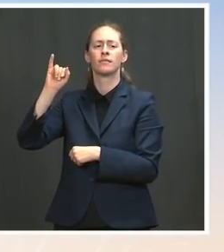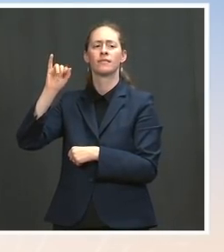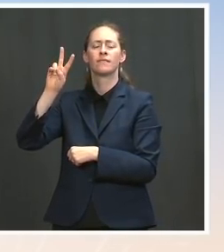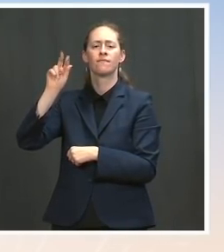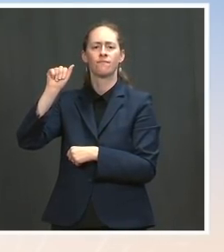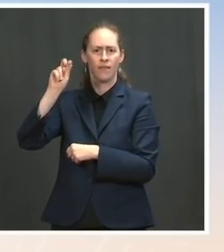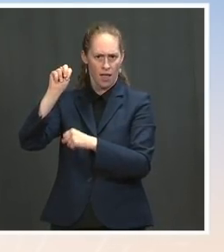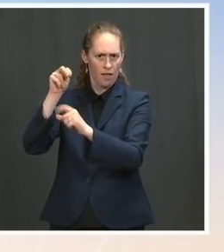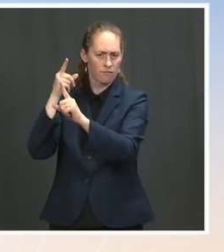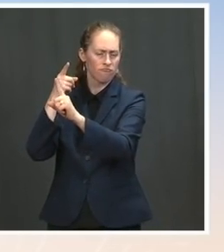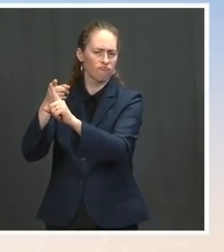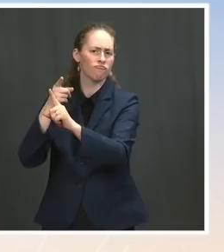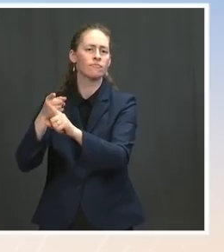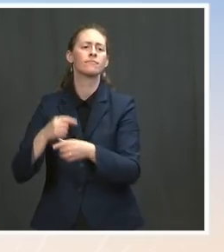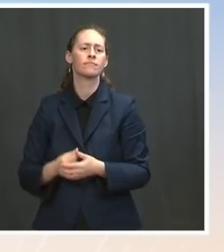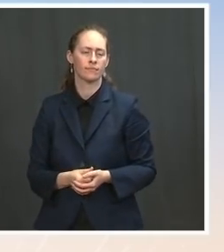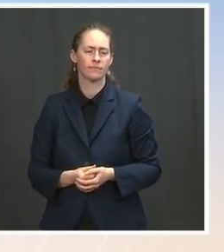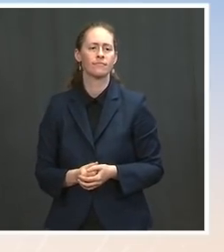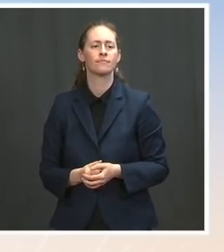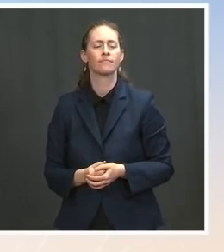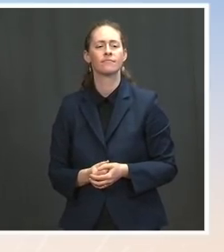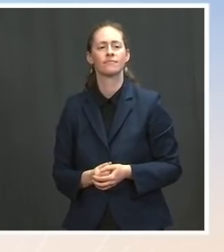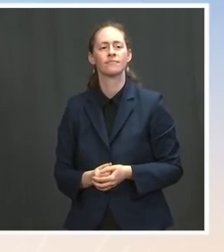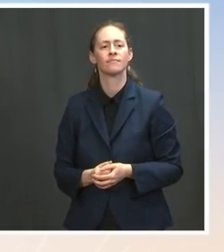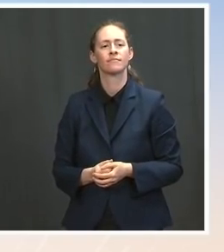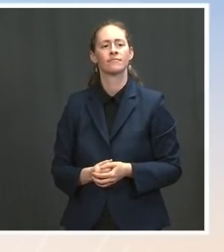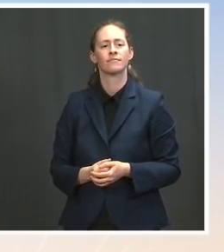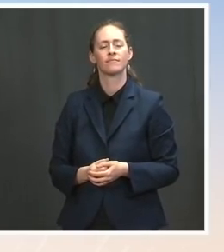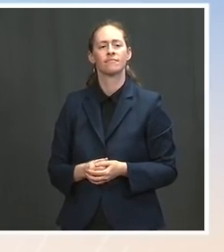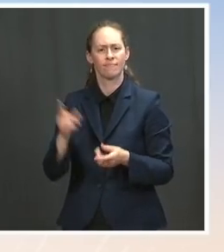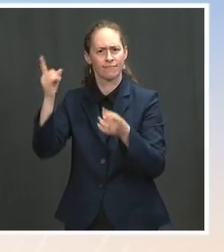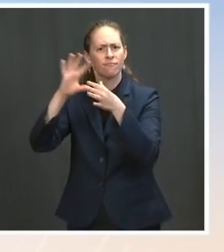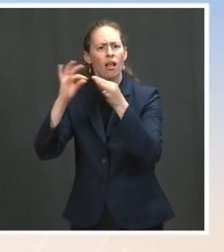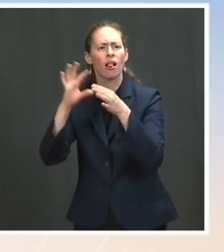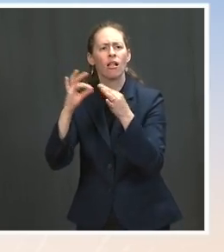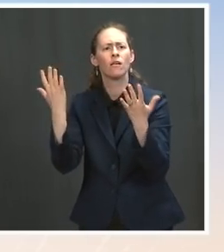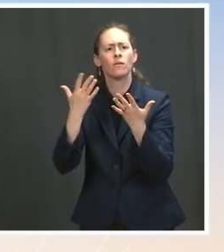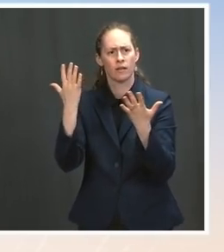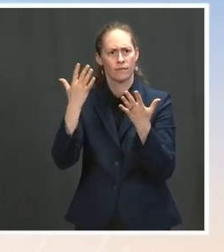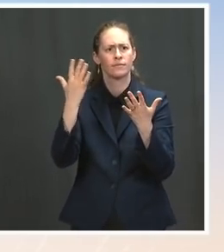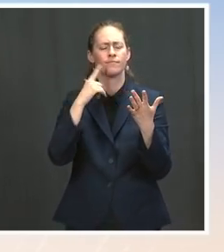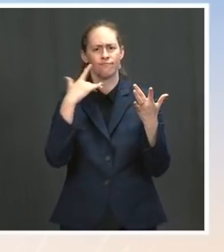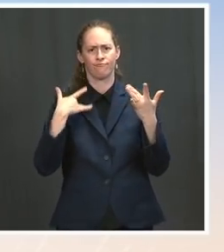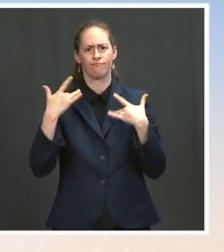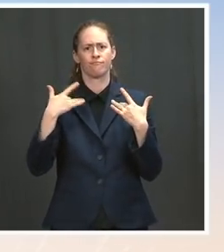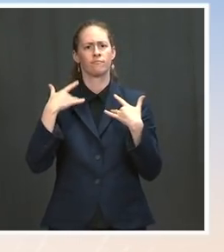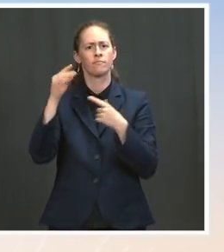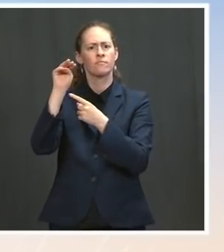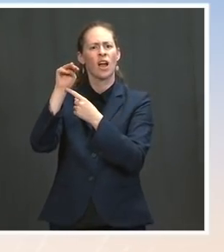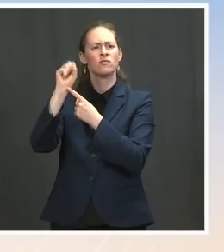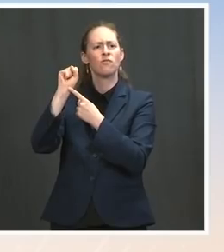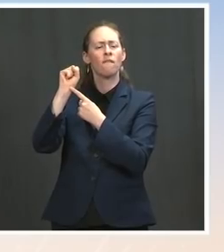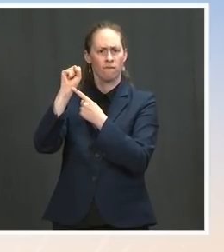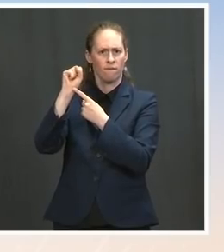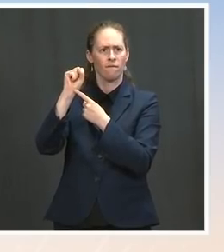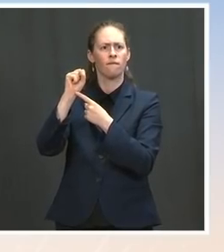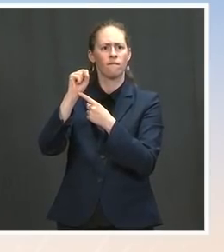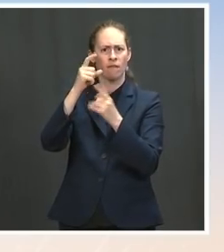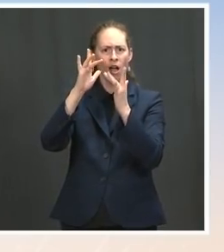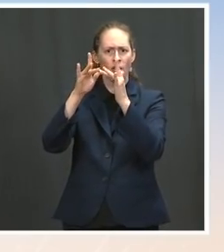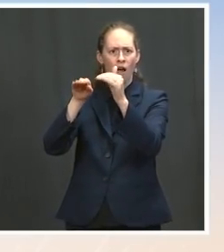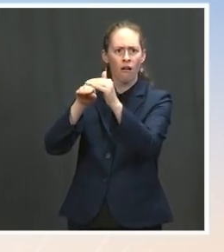responsible for the hack on the Microsoft Exchange. So can you tell us who that is? Several months have passed, and what the holdup